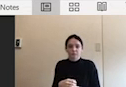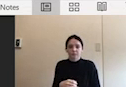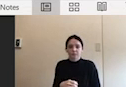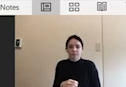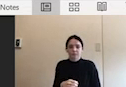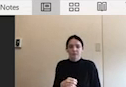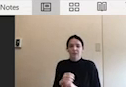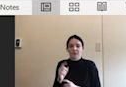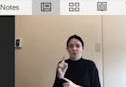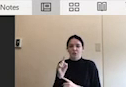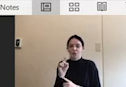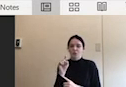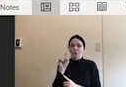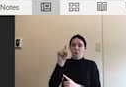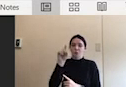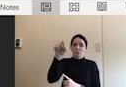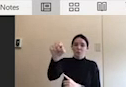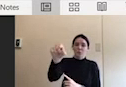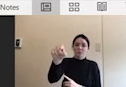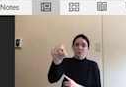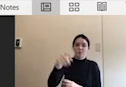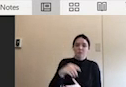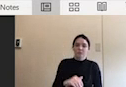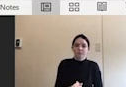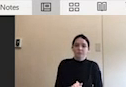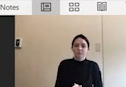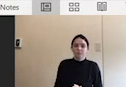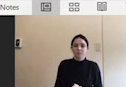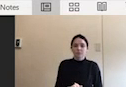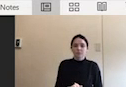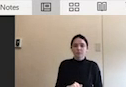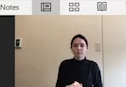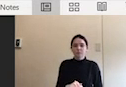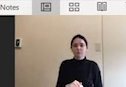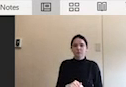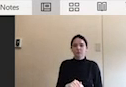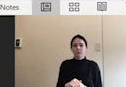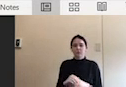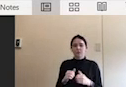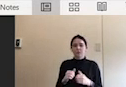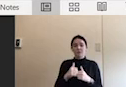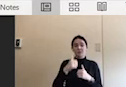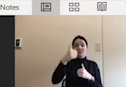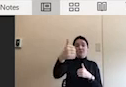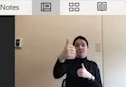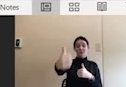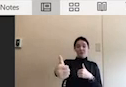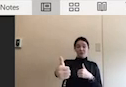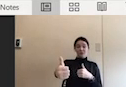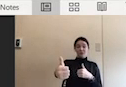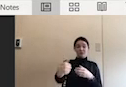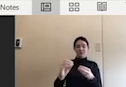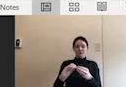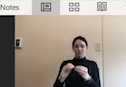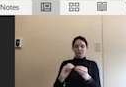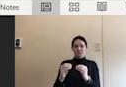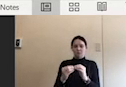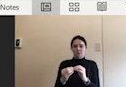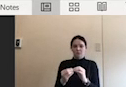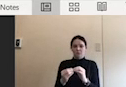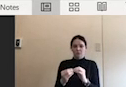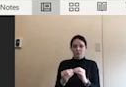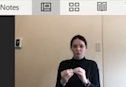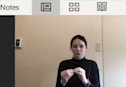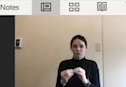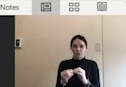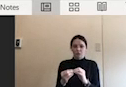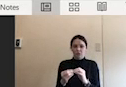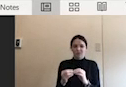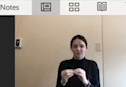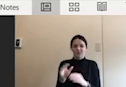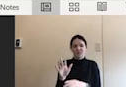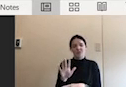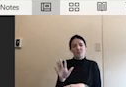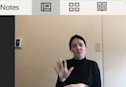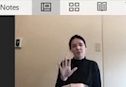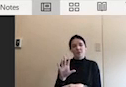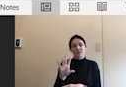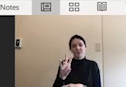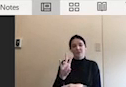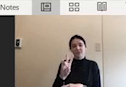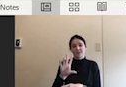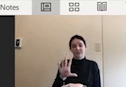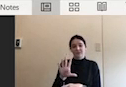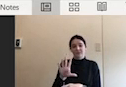out. The furthest we've got people shooting this rocket, the longest distance we have got in our classroom is about 75